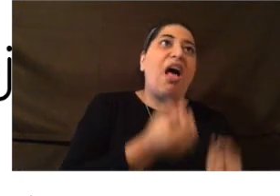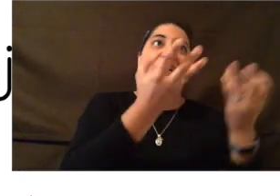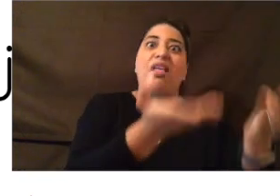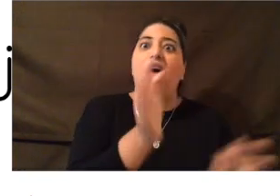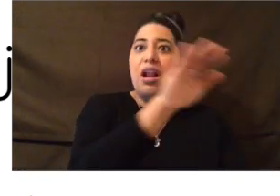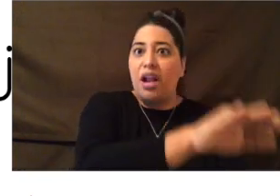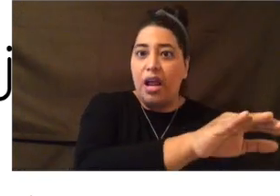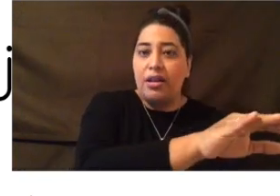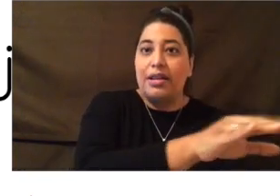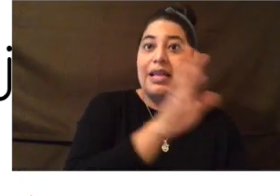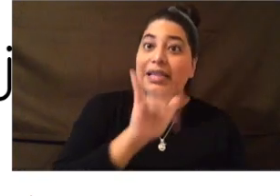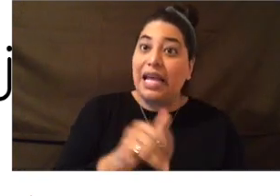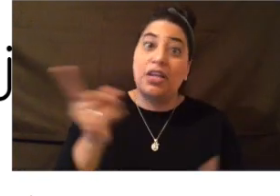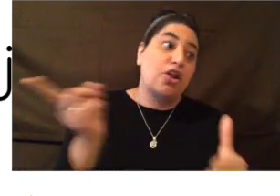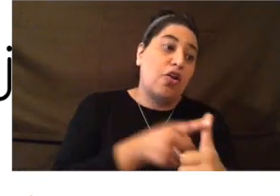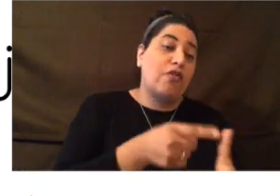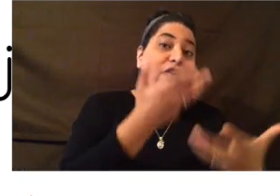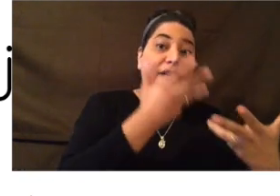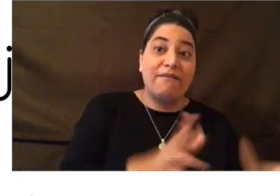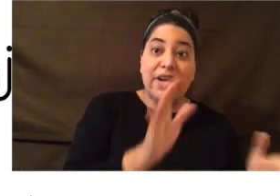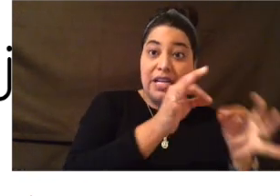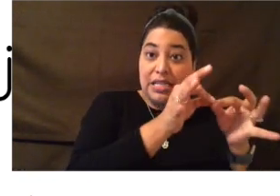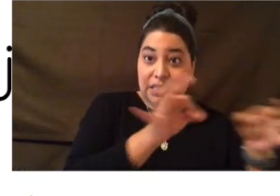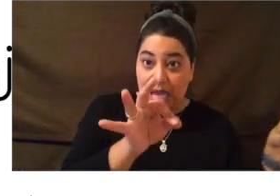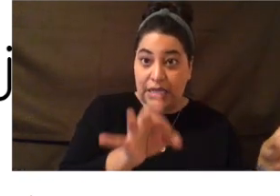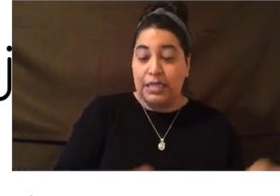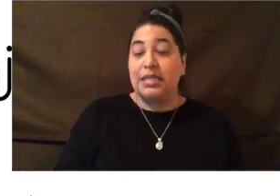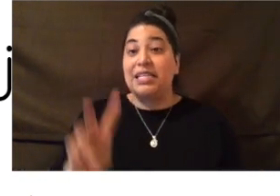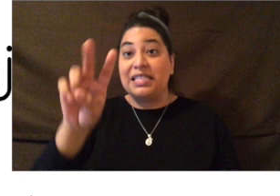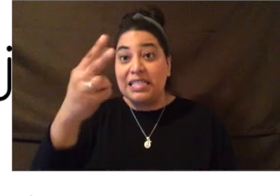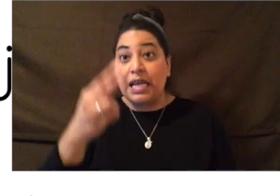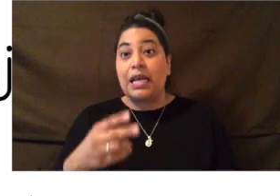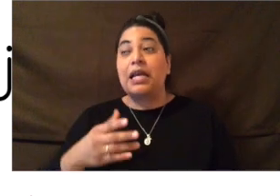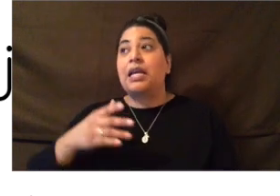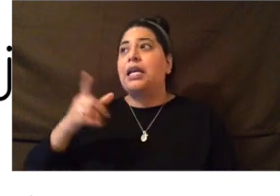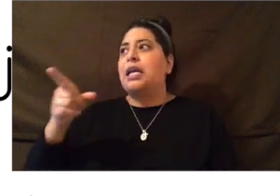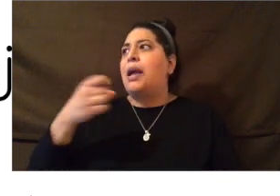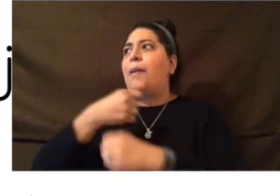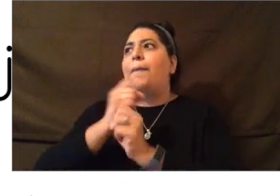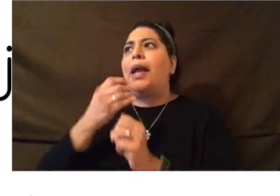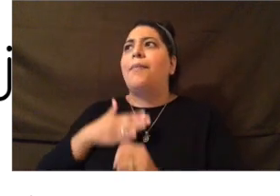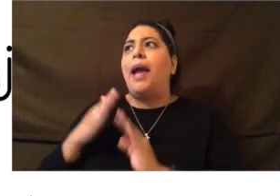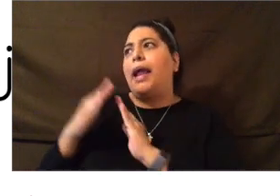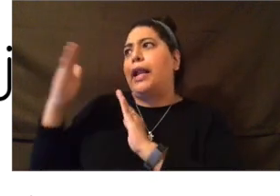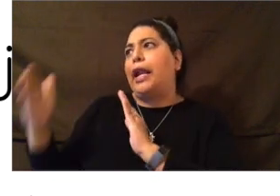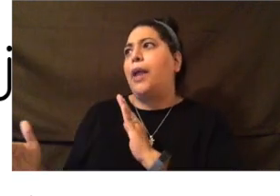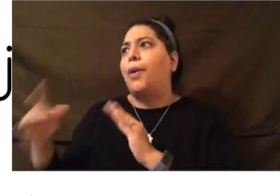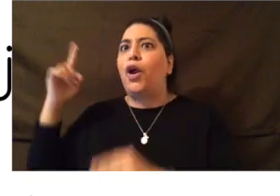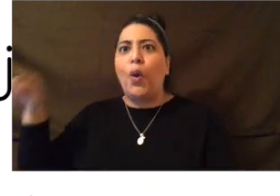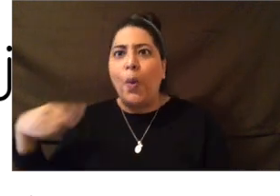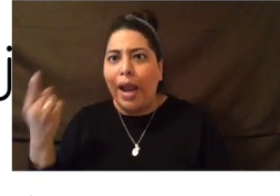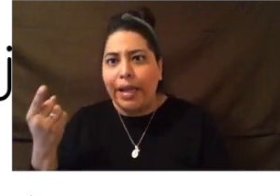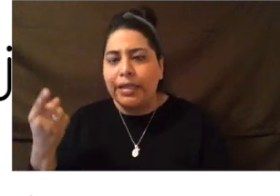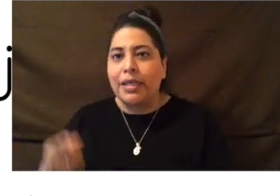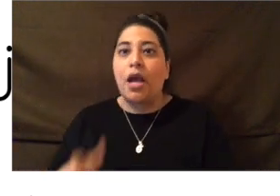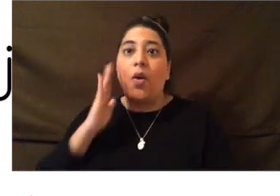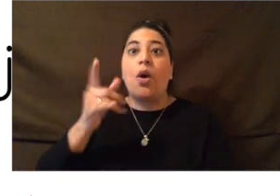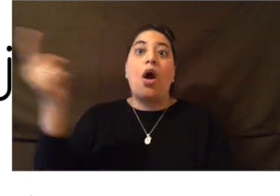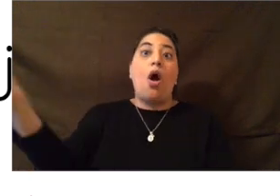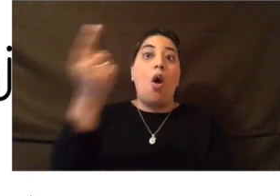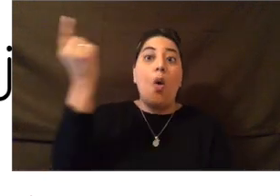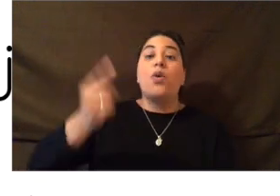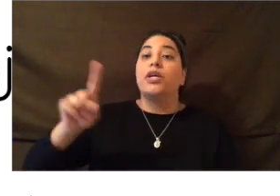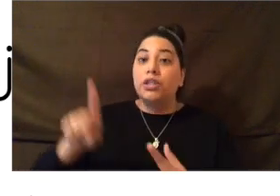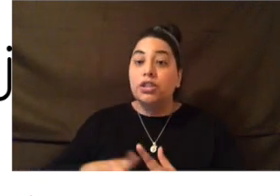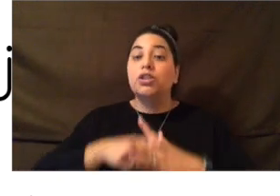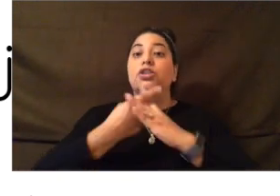dog barks a lot at night. That's my first complete sentence. My second complete sentence is, it drives my neighbors crazy. So